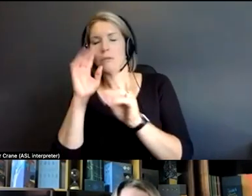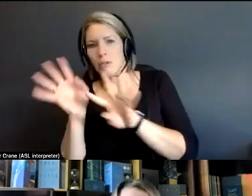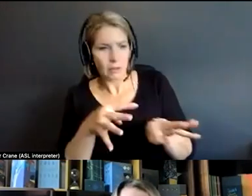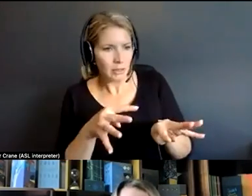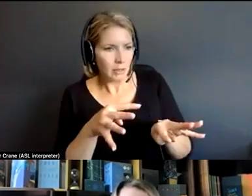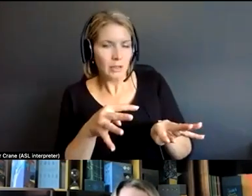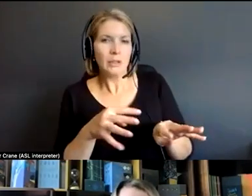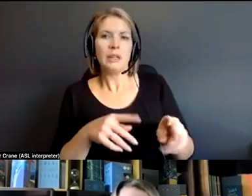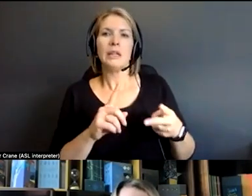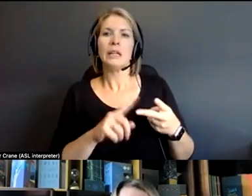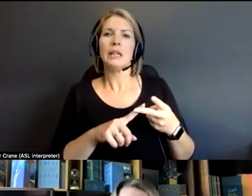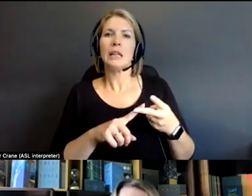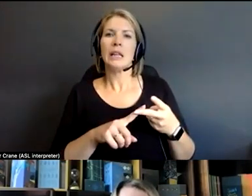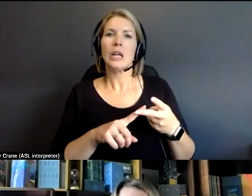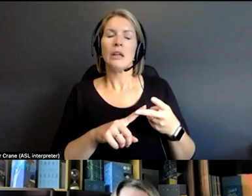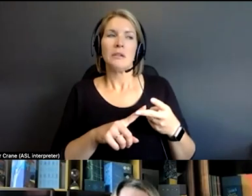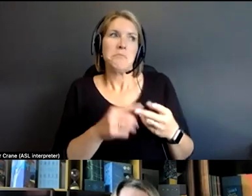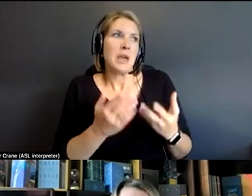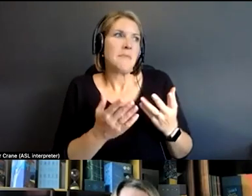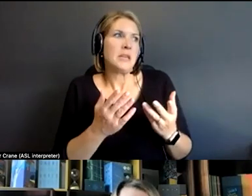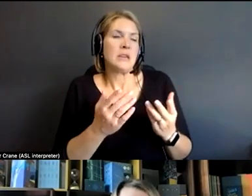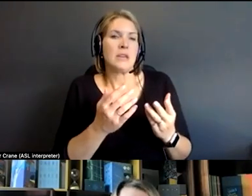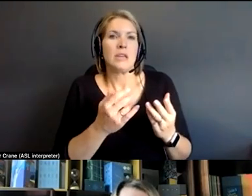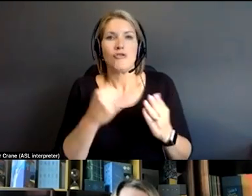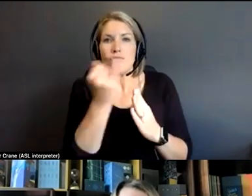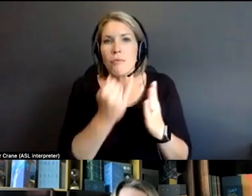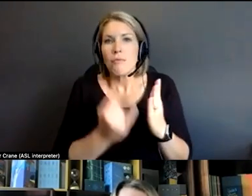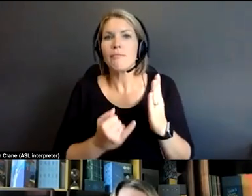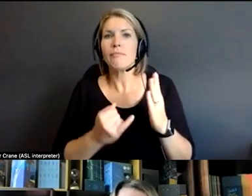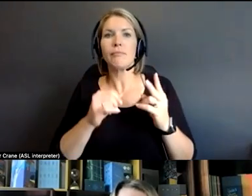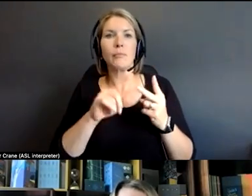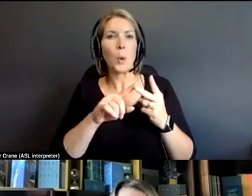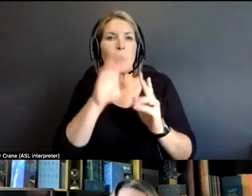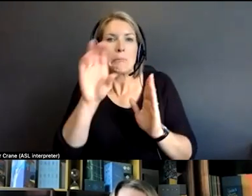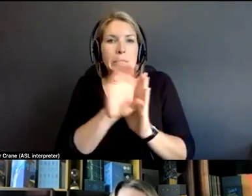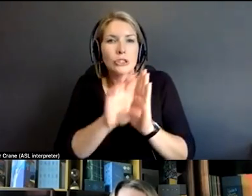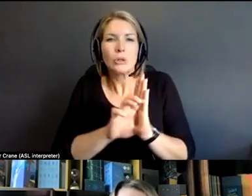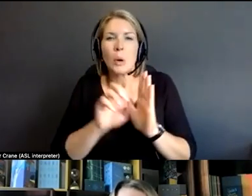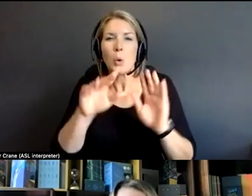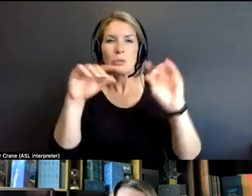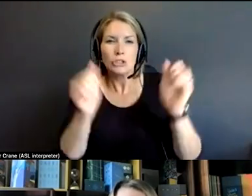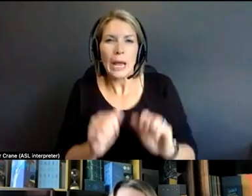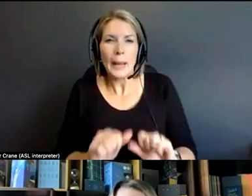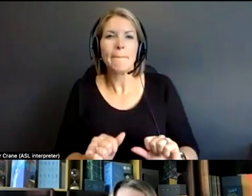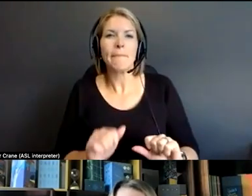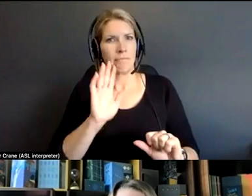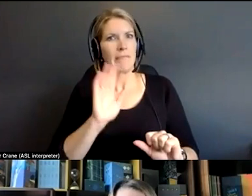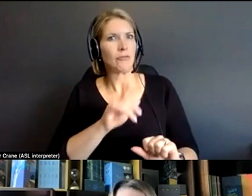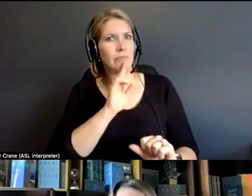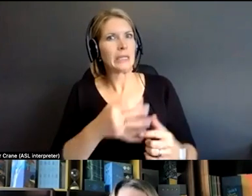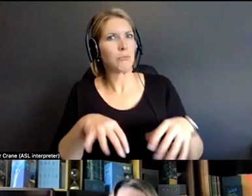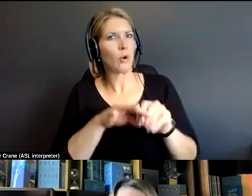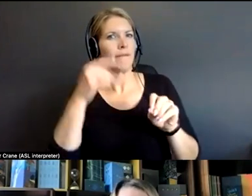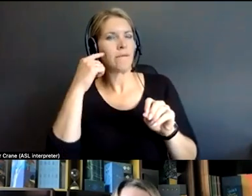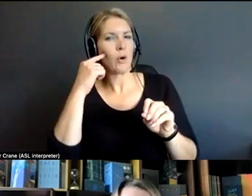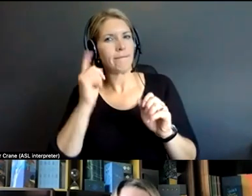type included with image or illustration, that's really integral to cover design.